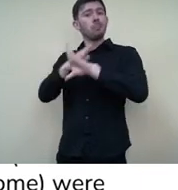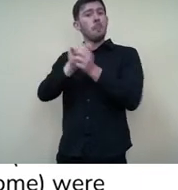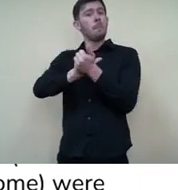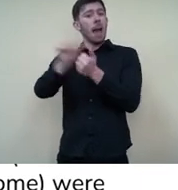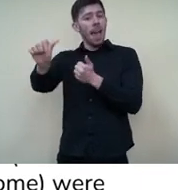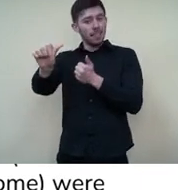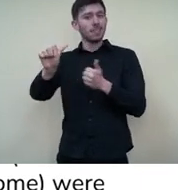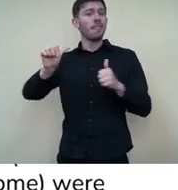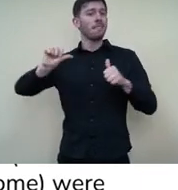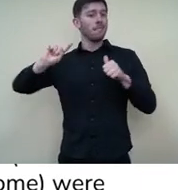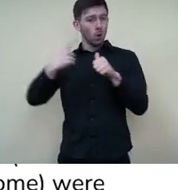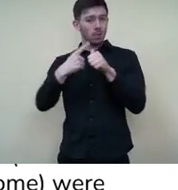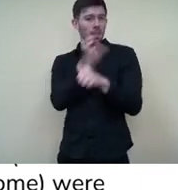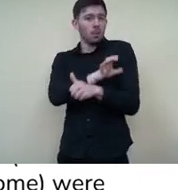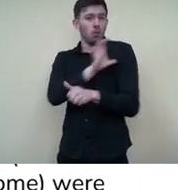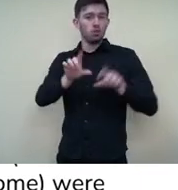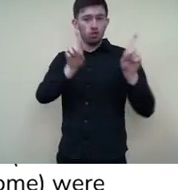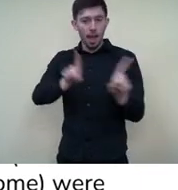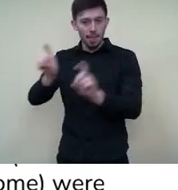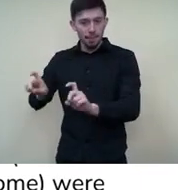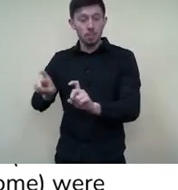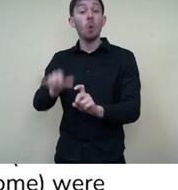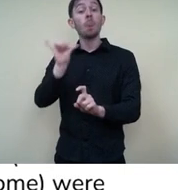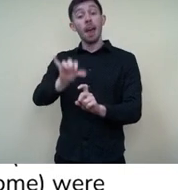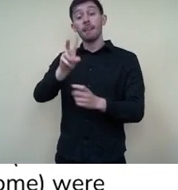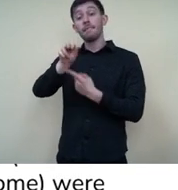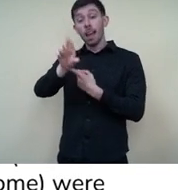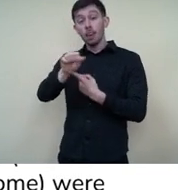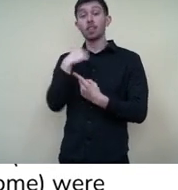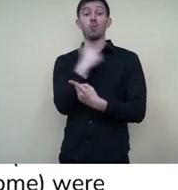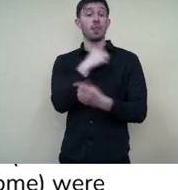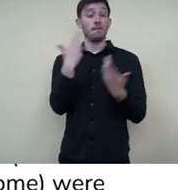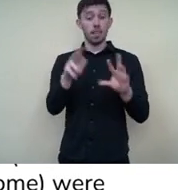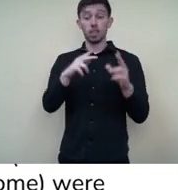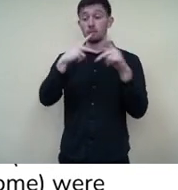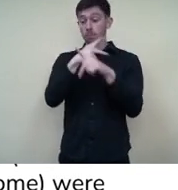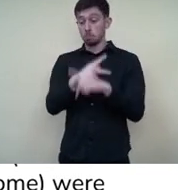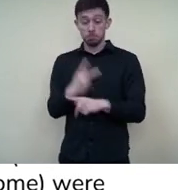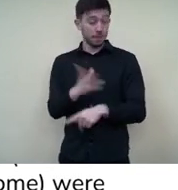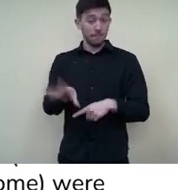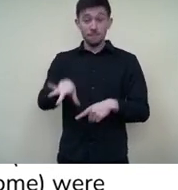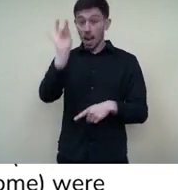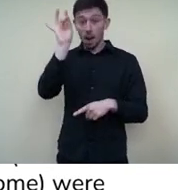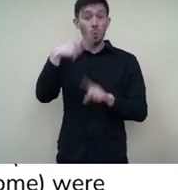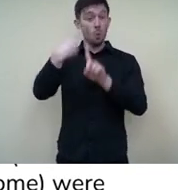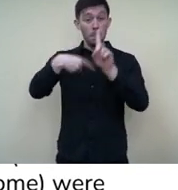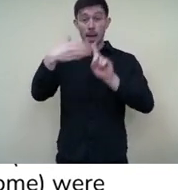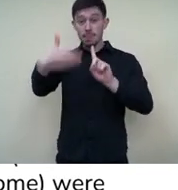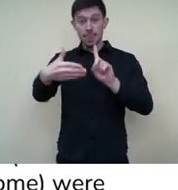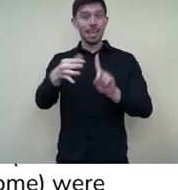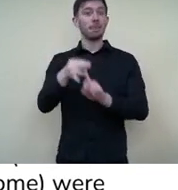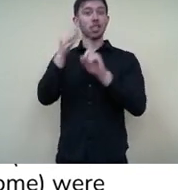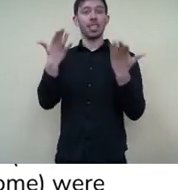for MERS. And so once we had the sequence of the virus, which happened within a month of COVID discovery, honestly, especially in the